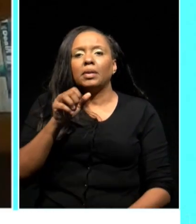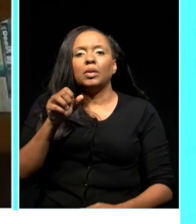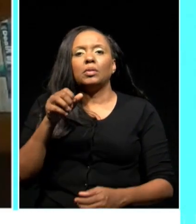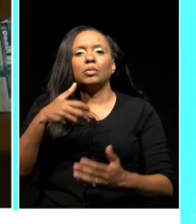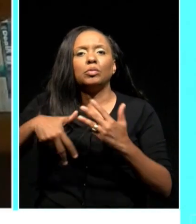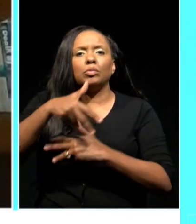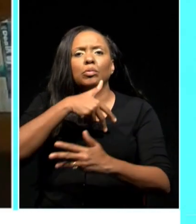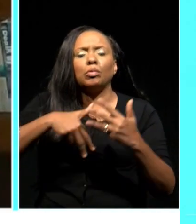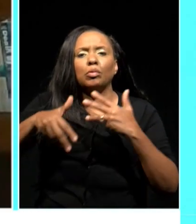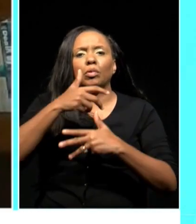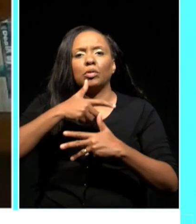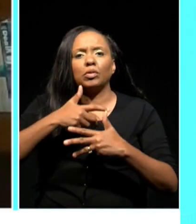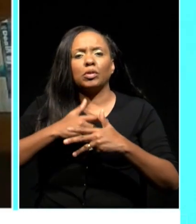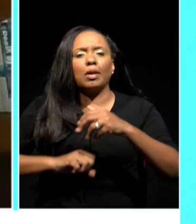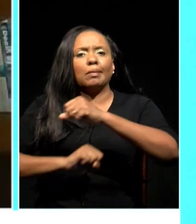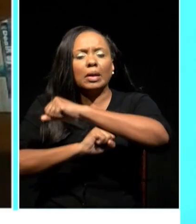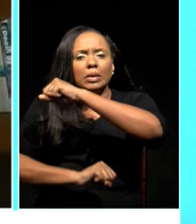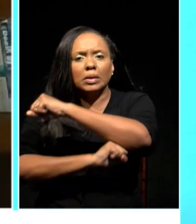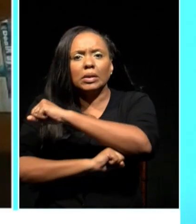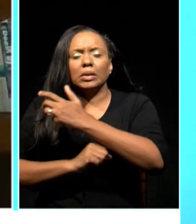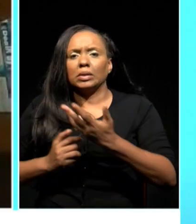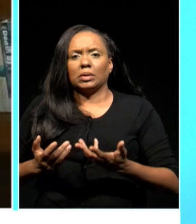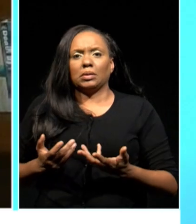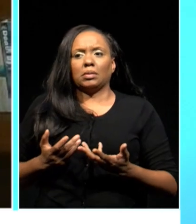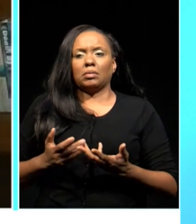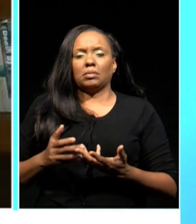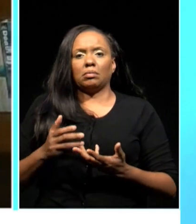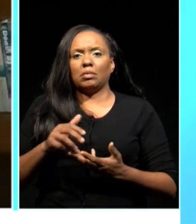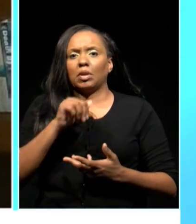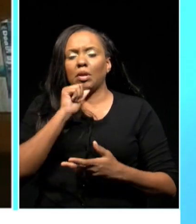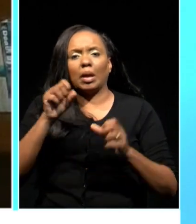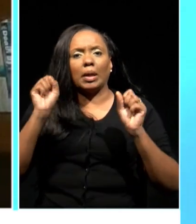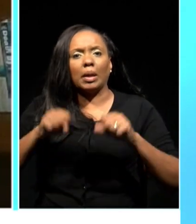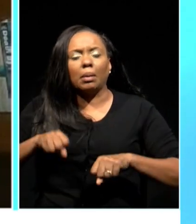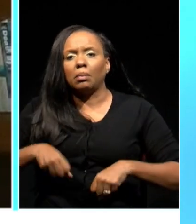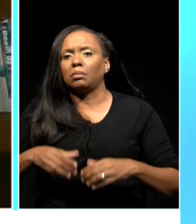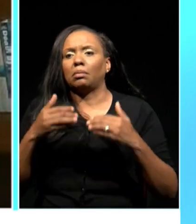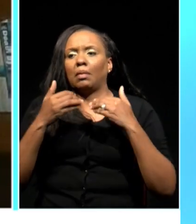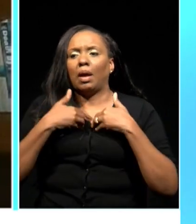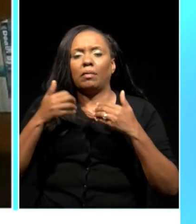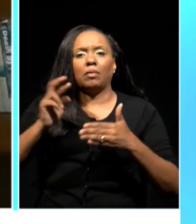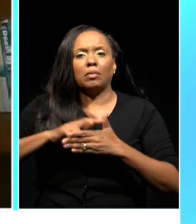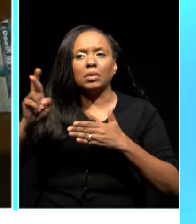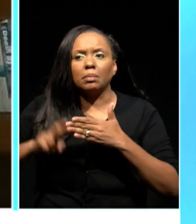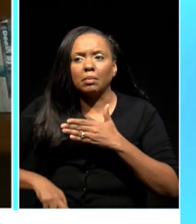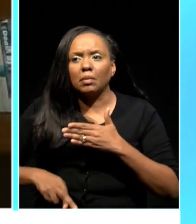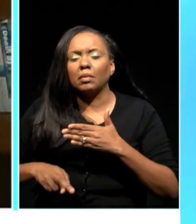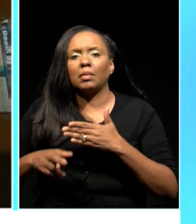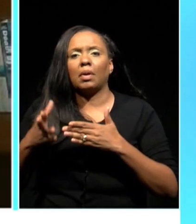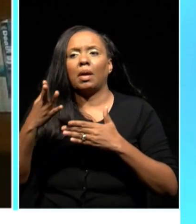unable to craft a response either to surpass or to match